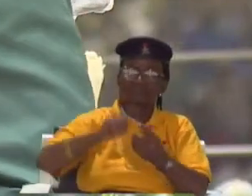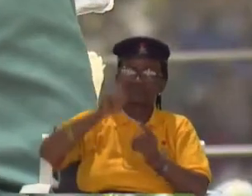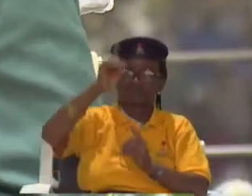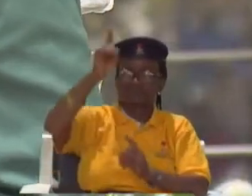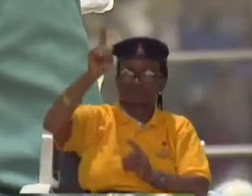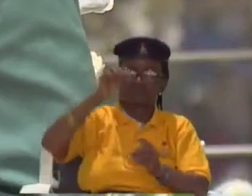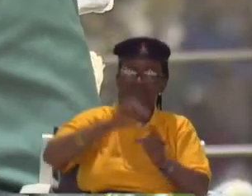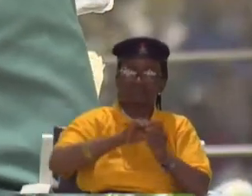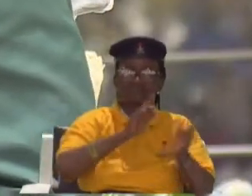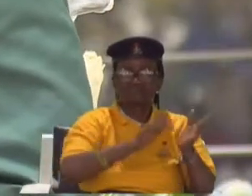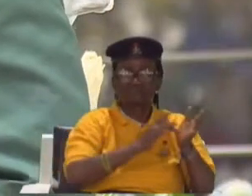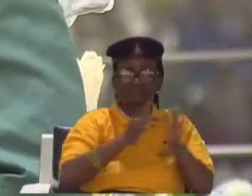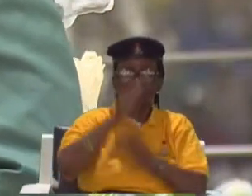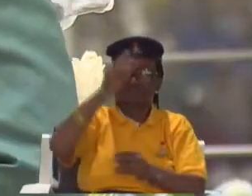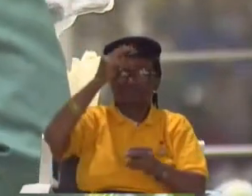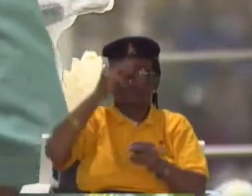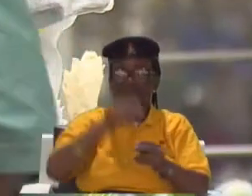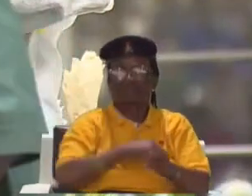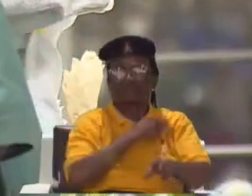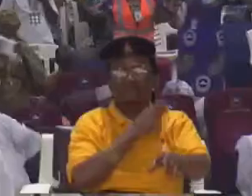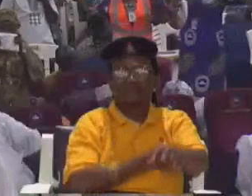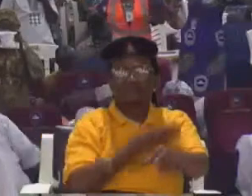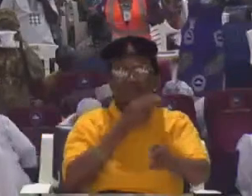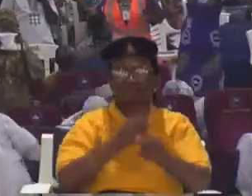Jesus' mighty name, we have